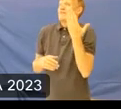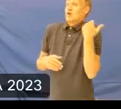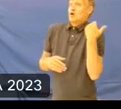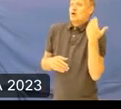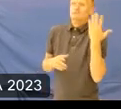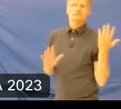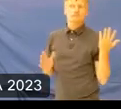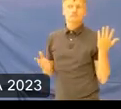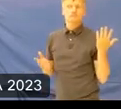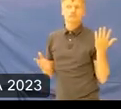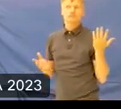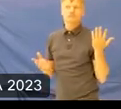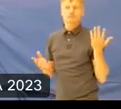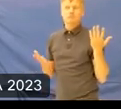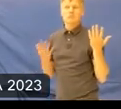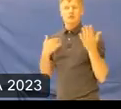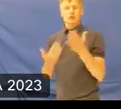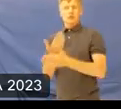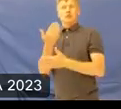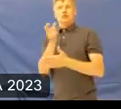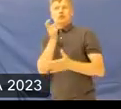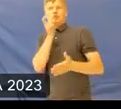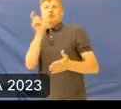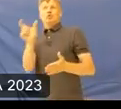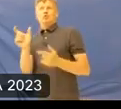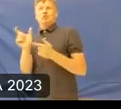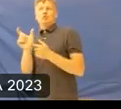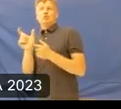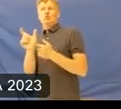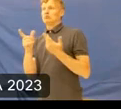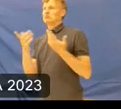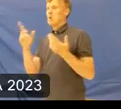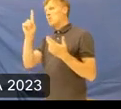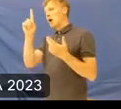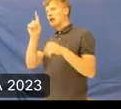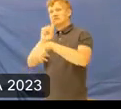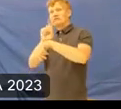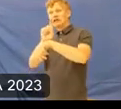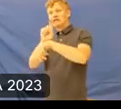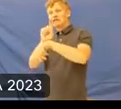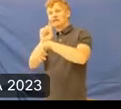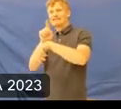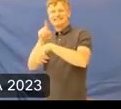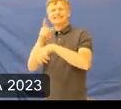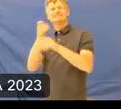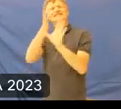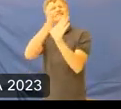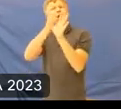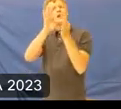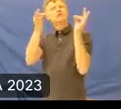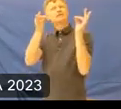you about 1200 milliseconds. These are the kind of numbers that come out of the psycholinguistics.